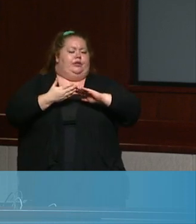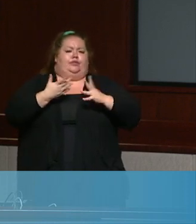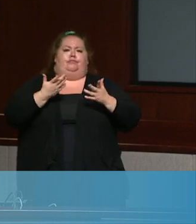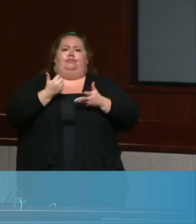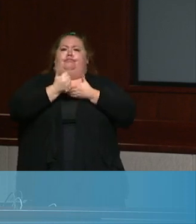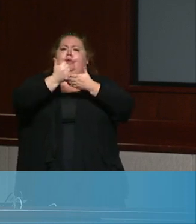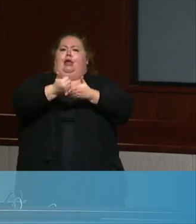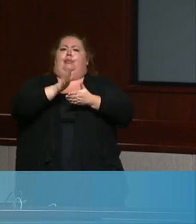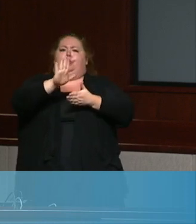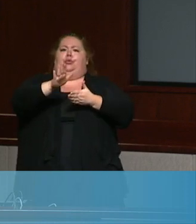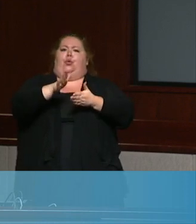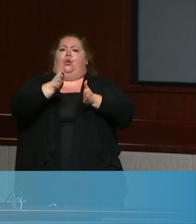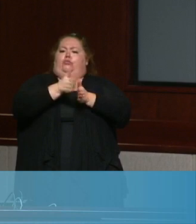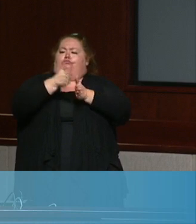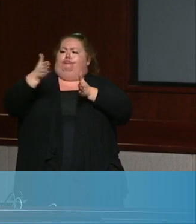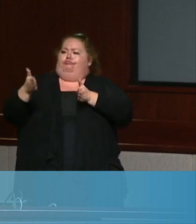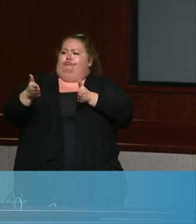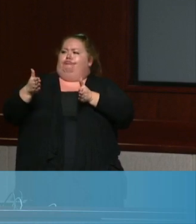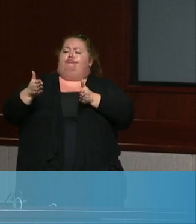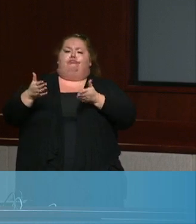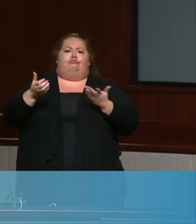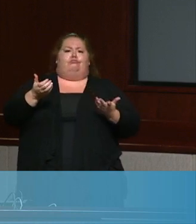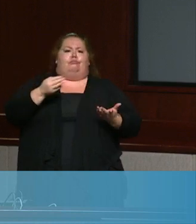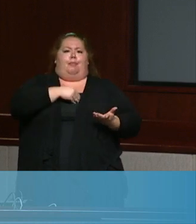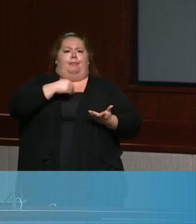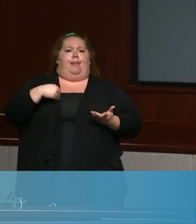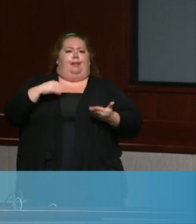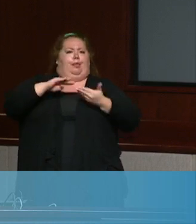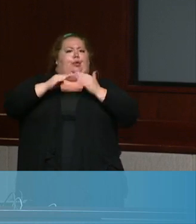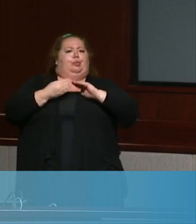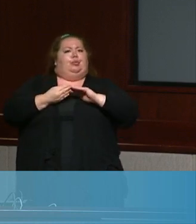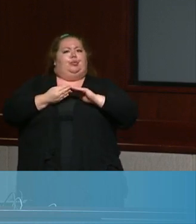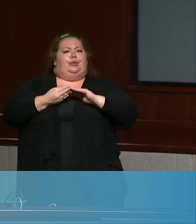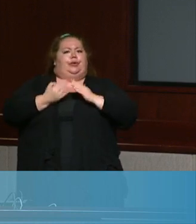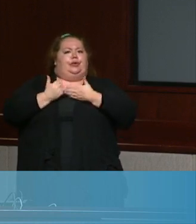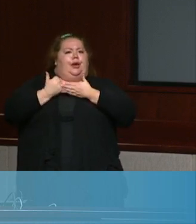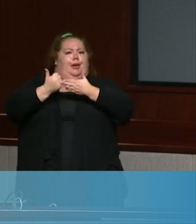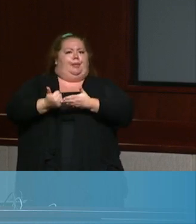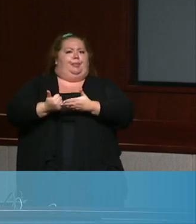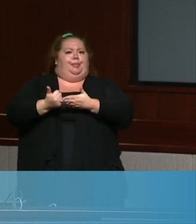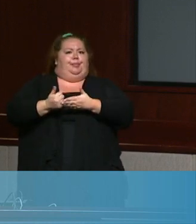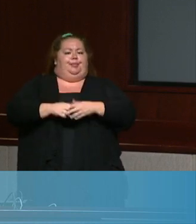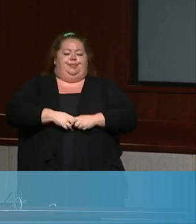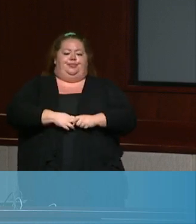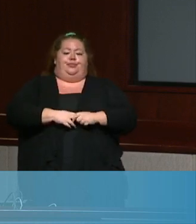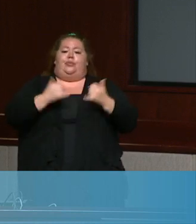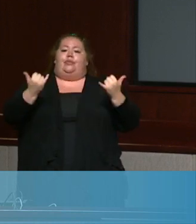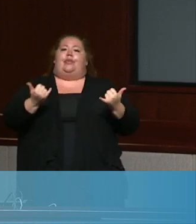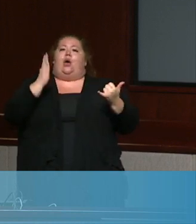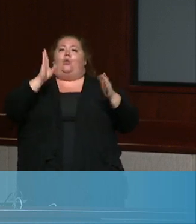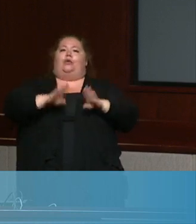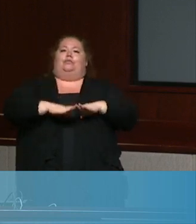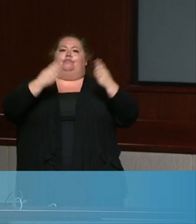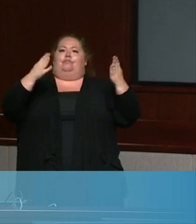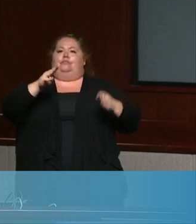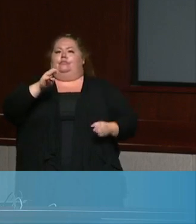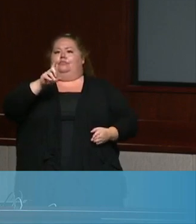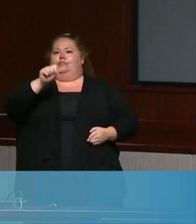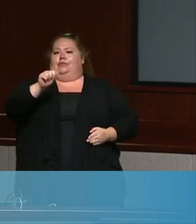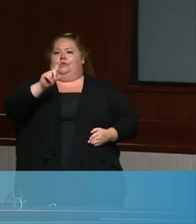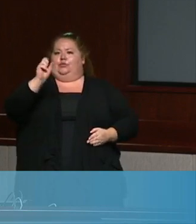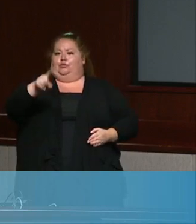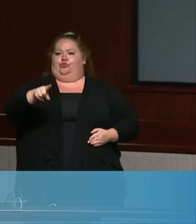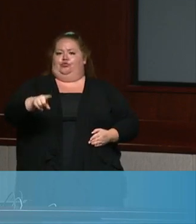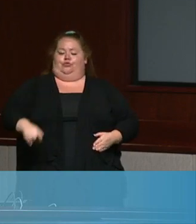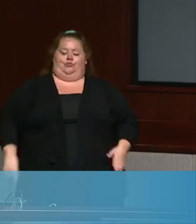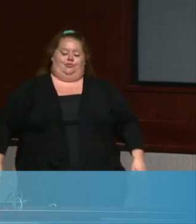a favor, and giving your plasma. With that, we're happy to begin the Q&A period.